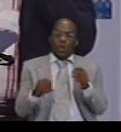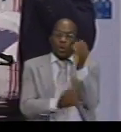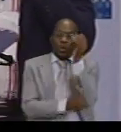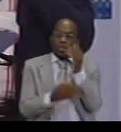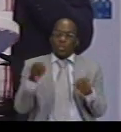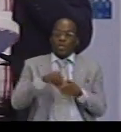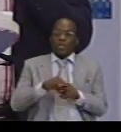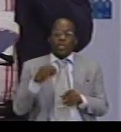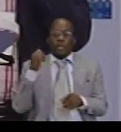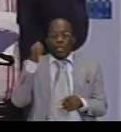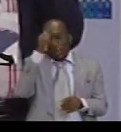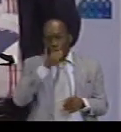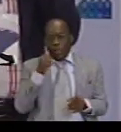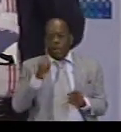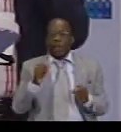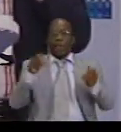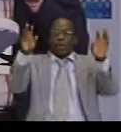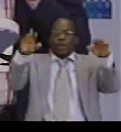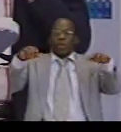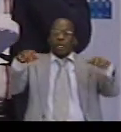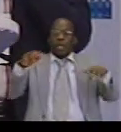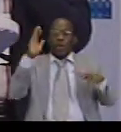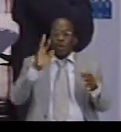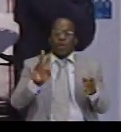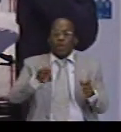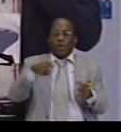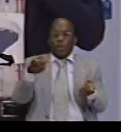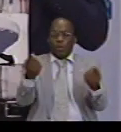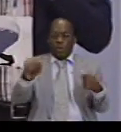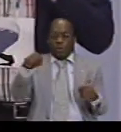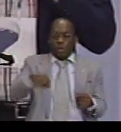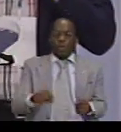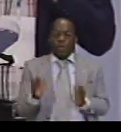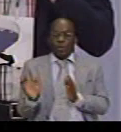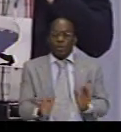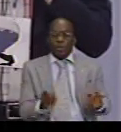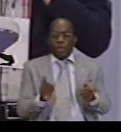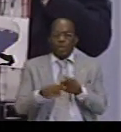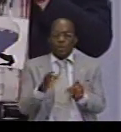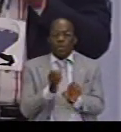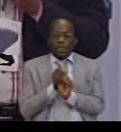will fall down. So prepare to receive. Prepare to receive.